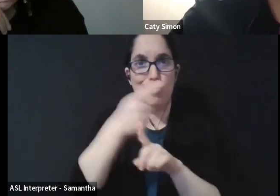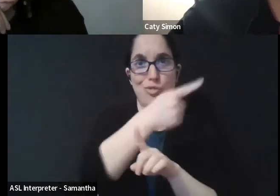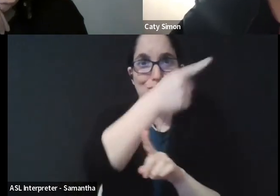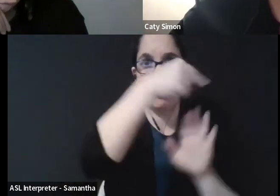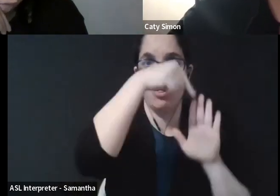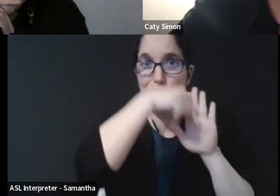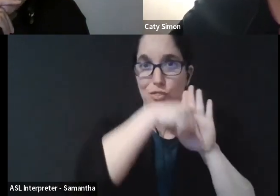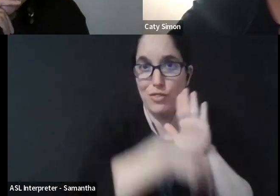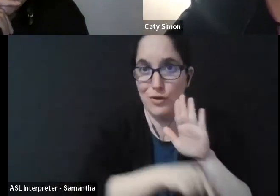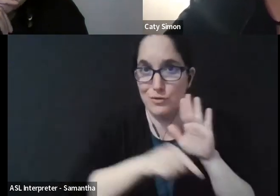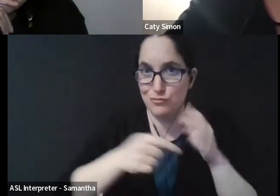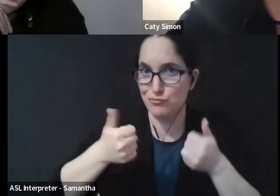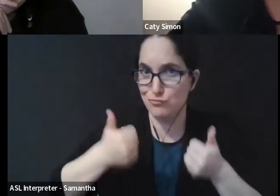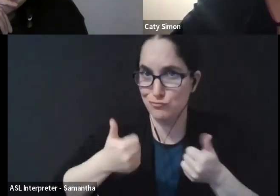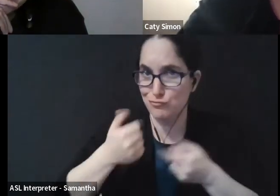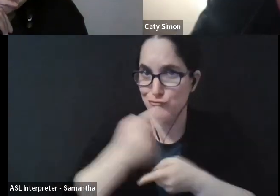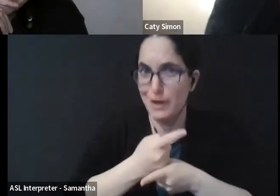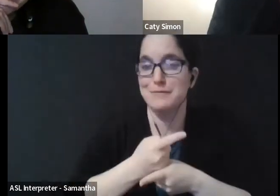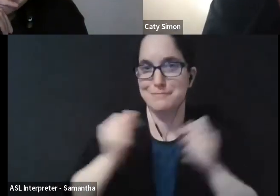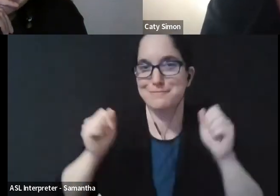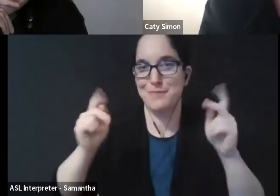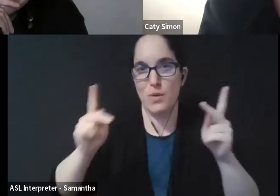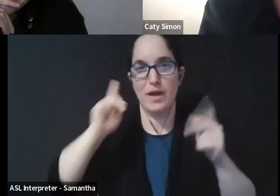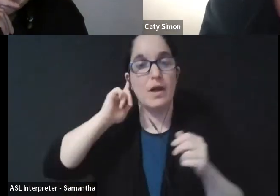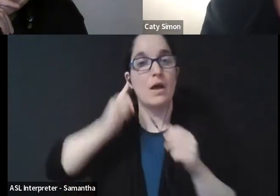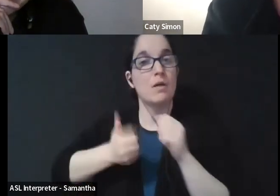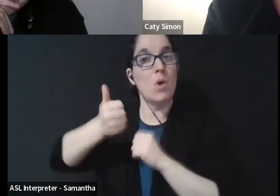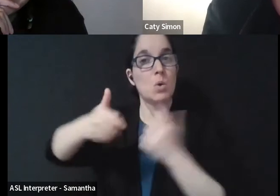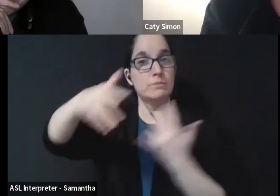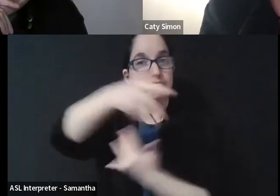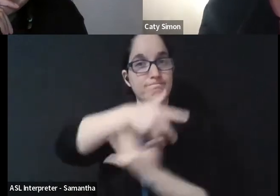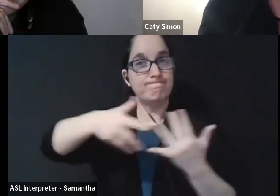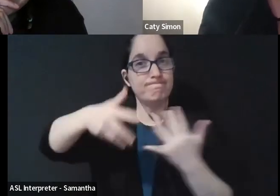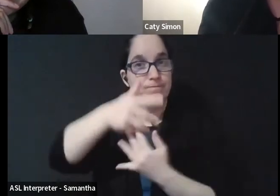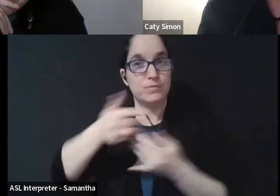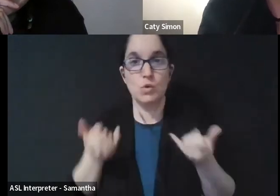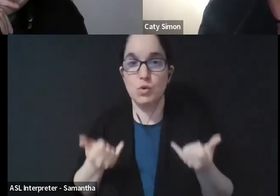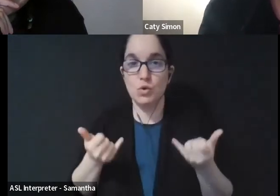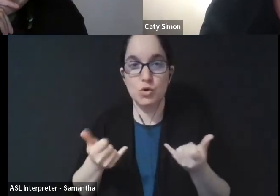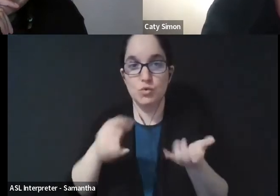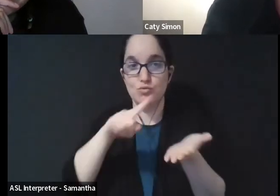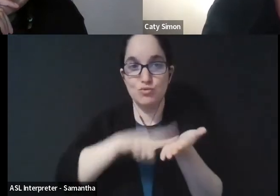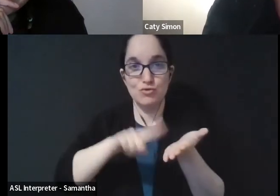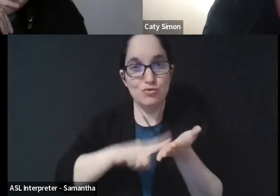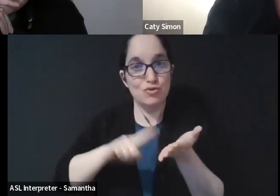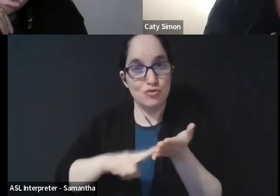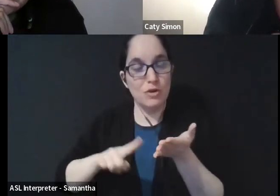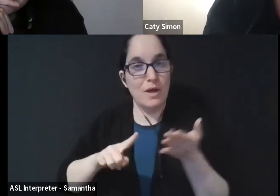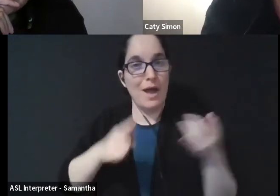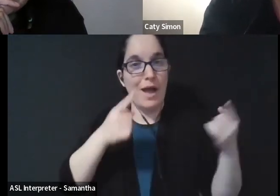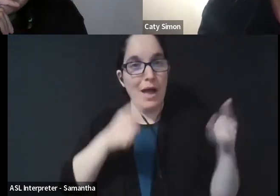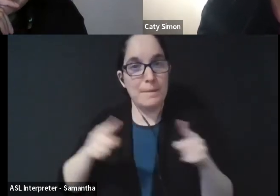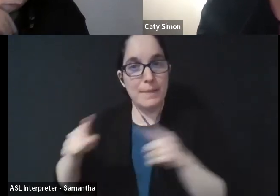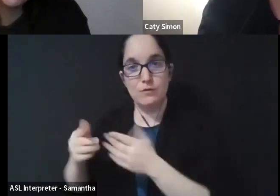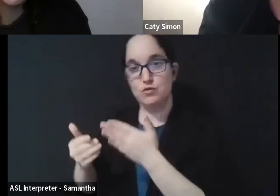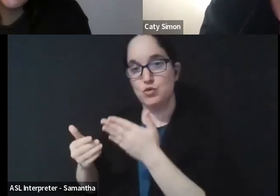great. So like most interactions with researchers that we have are actually a chance to learn about new perils